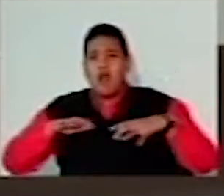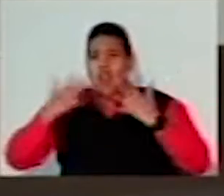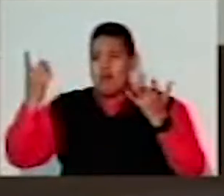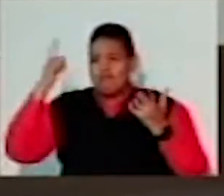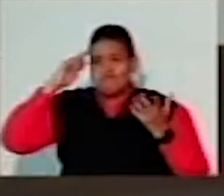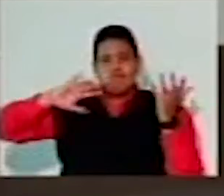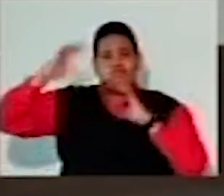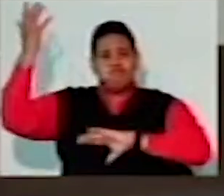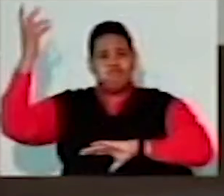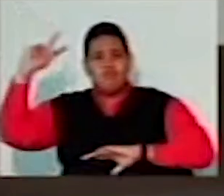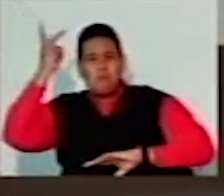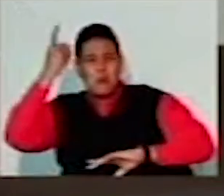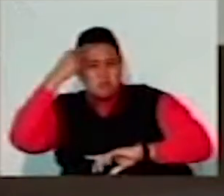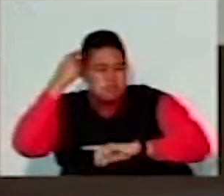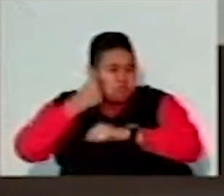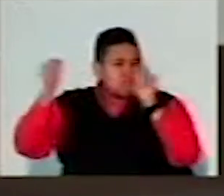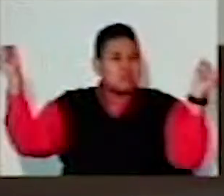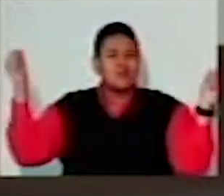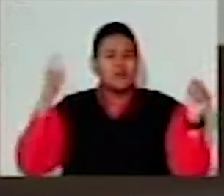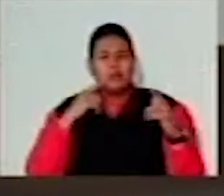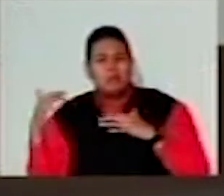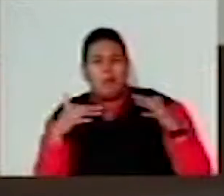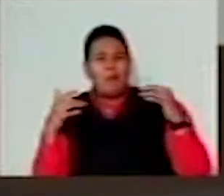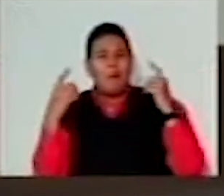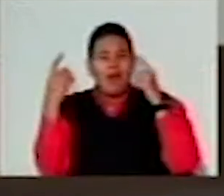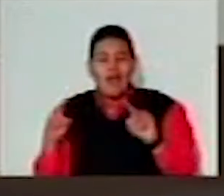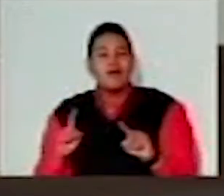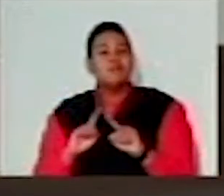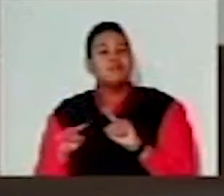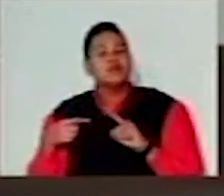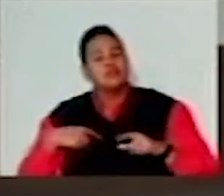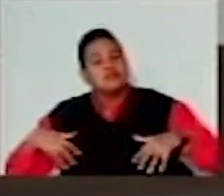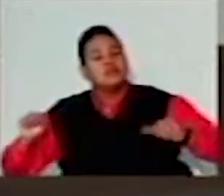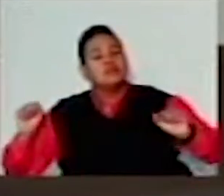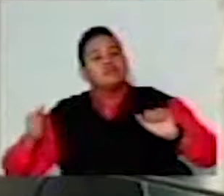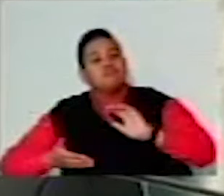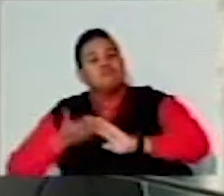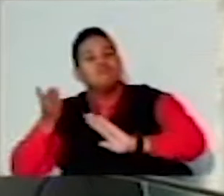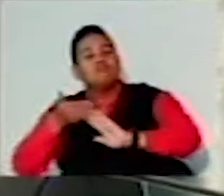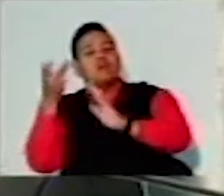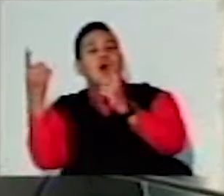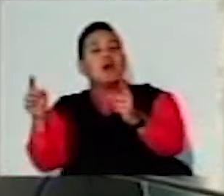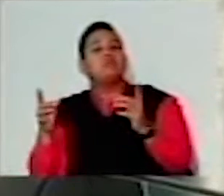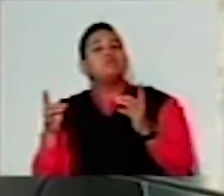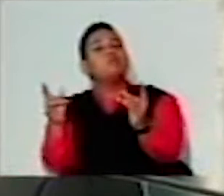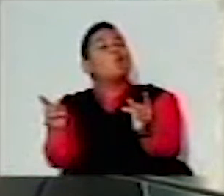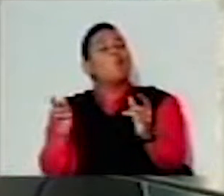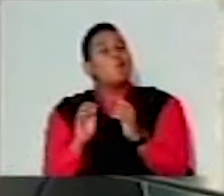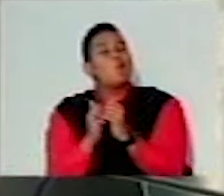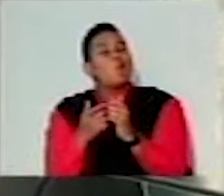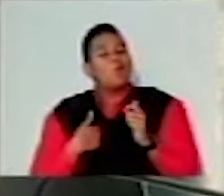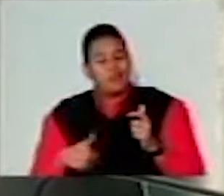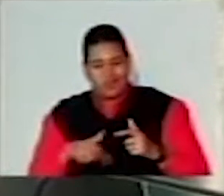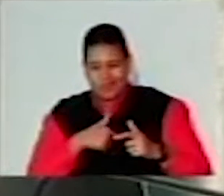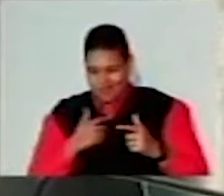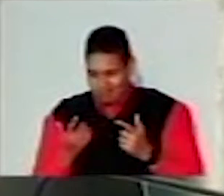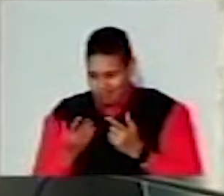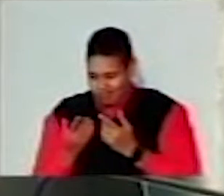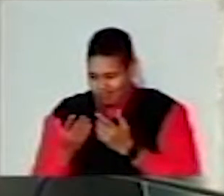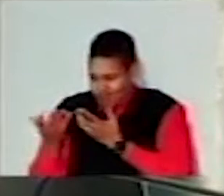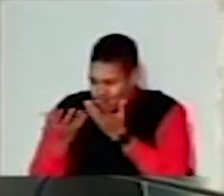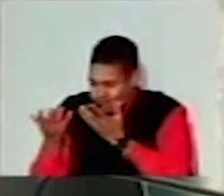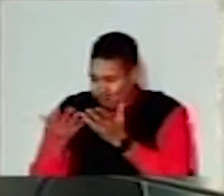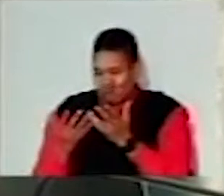political tribalism, gang warfare, and so on. But the way in which we have dealt